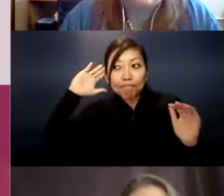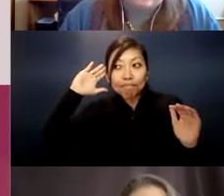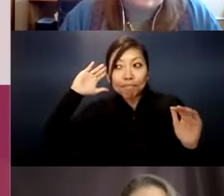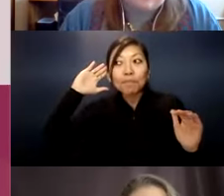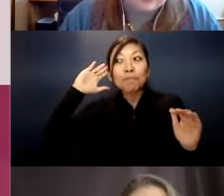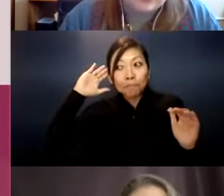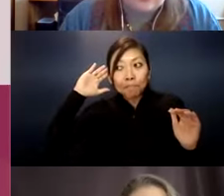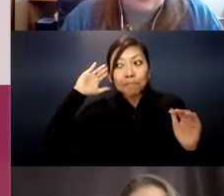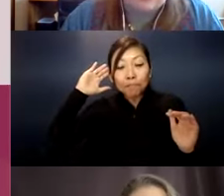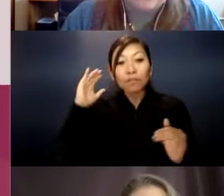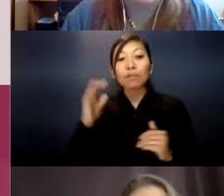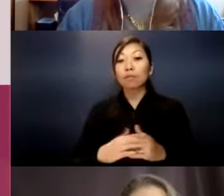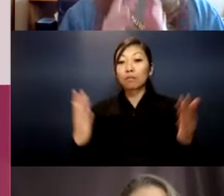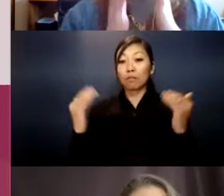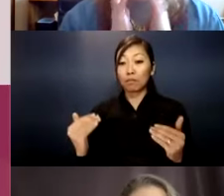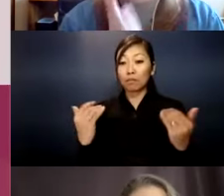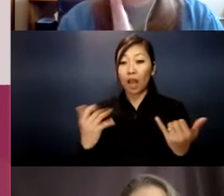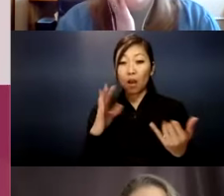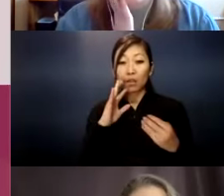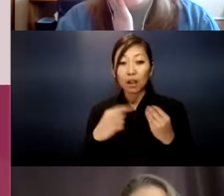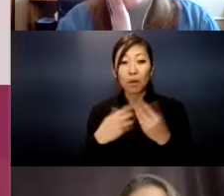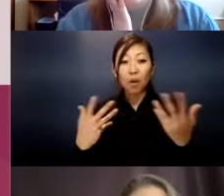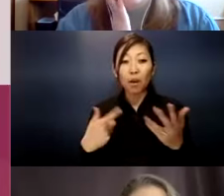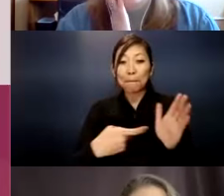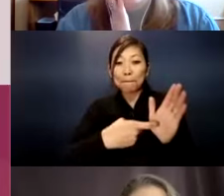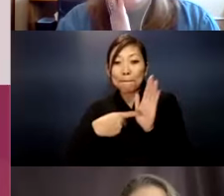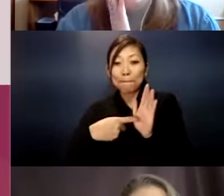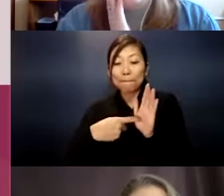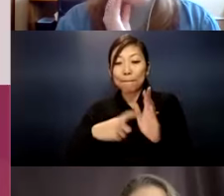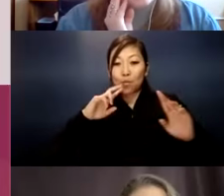I do want to touch on mandated reporting because